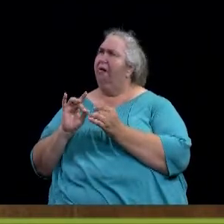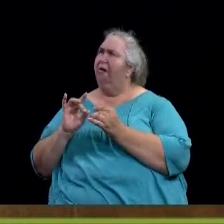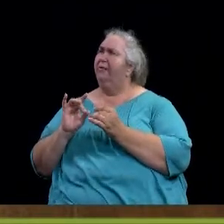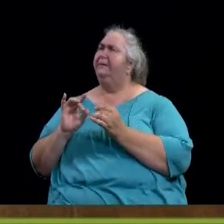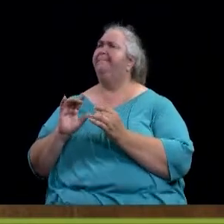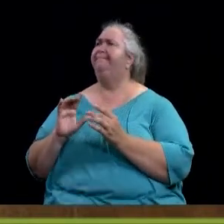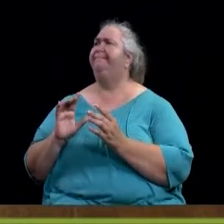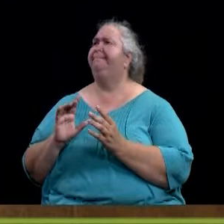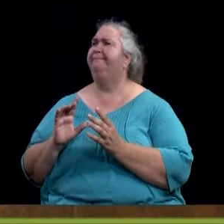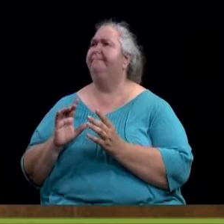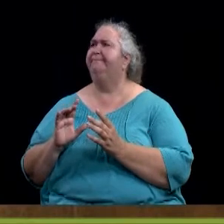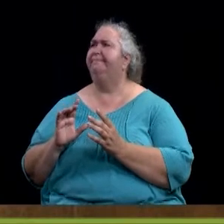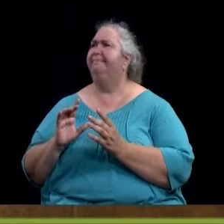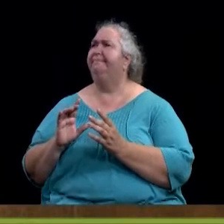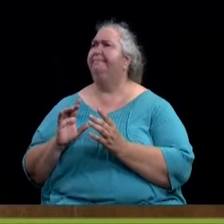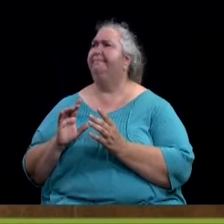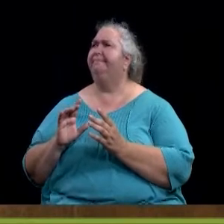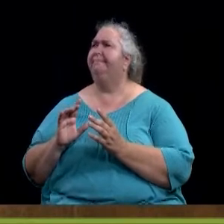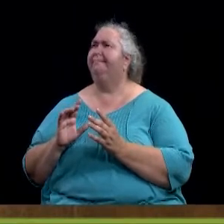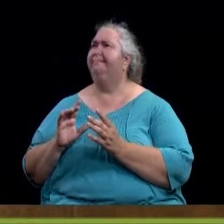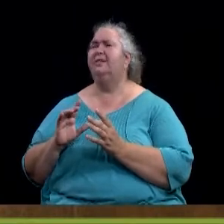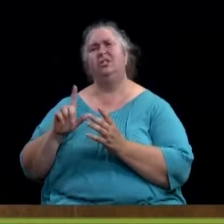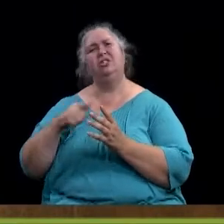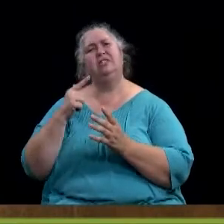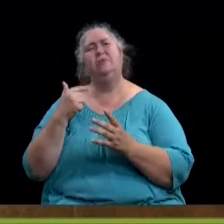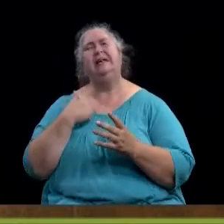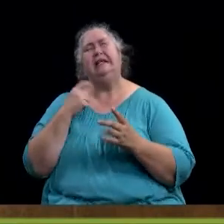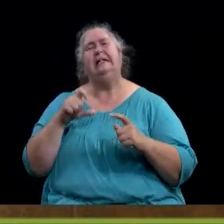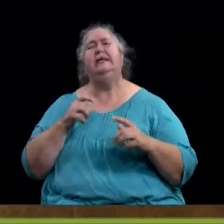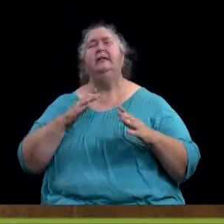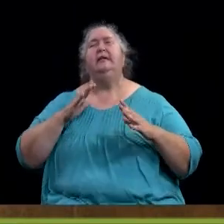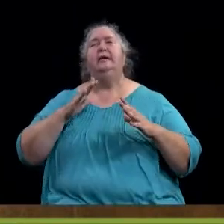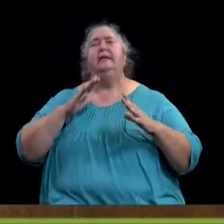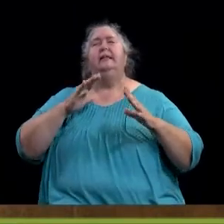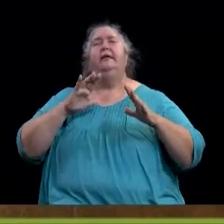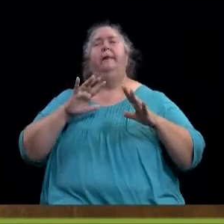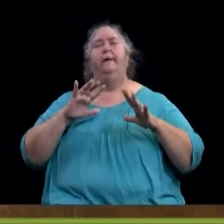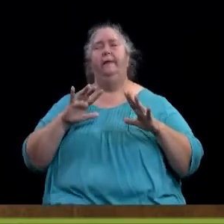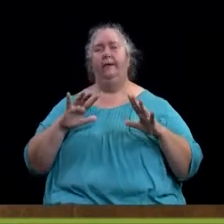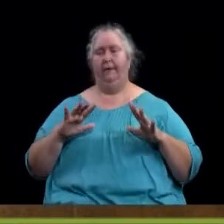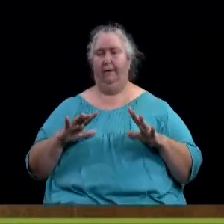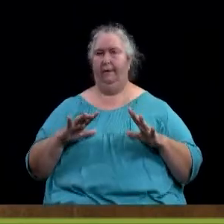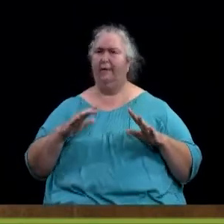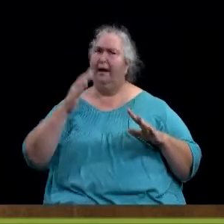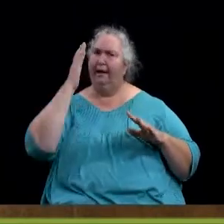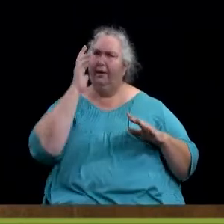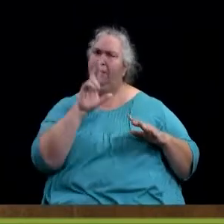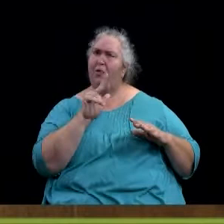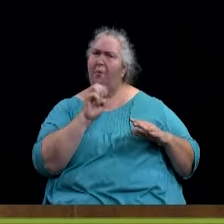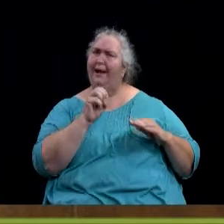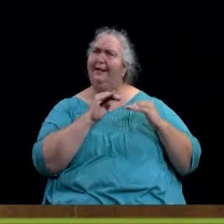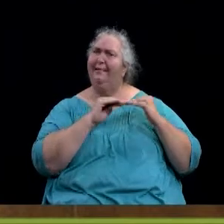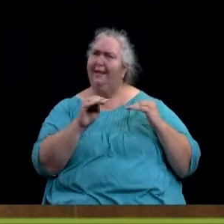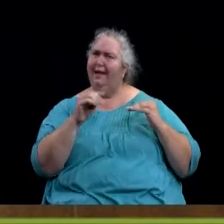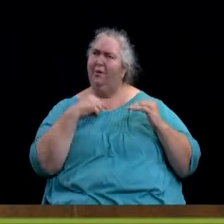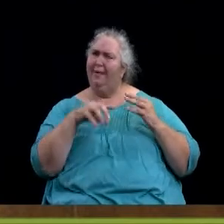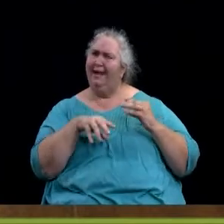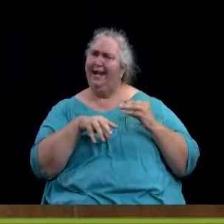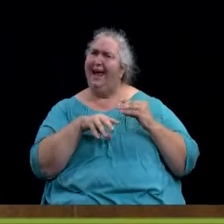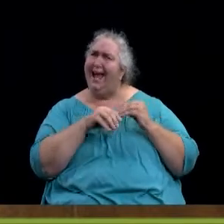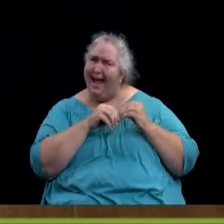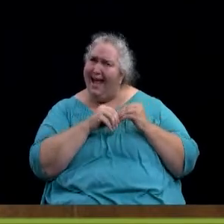that though our rate remained flat, we added an incredible number of services that are forward